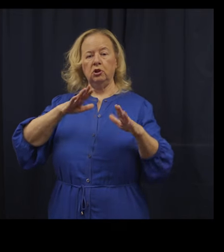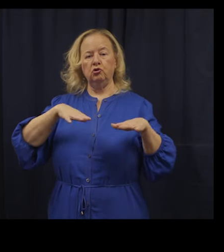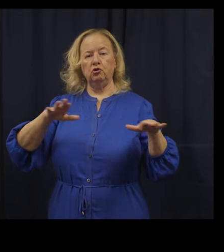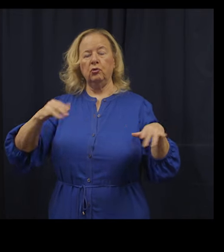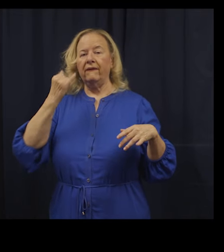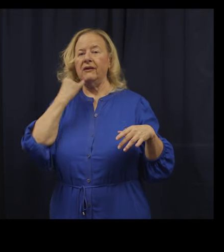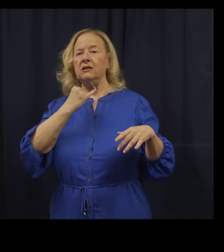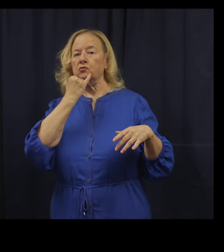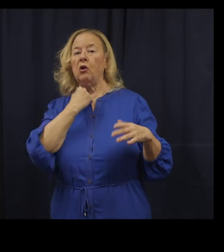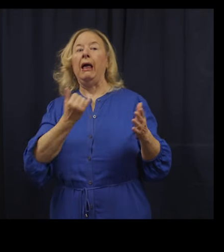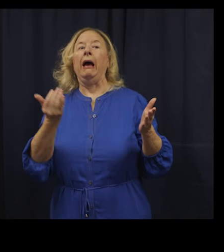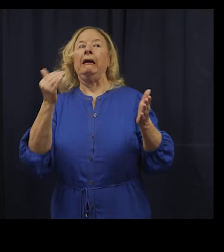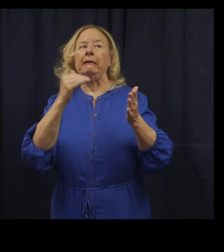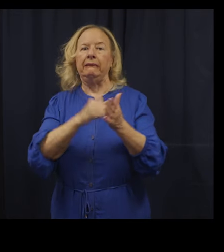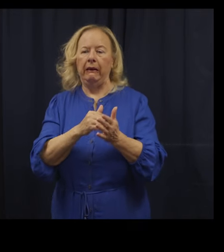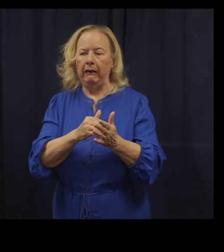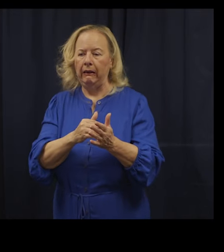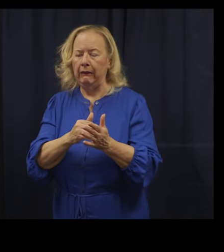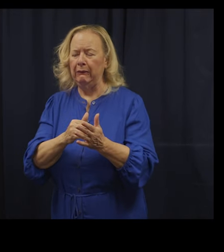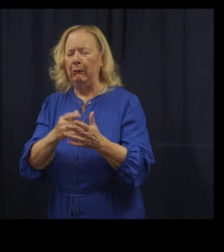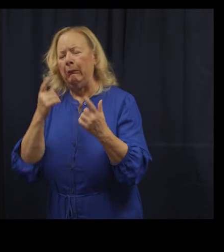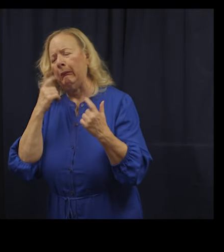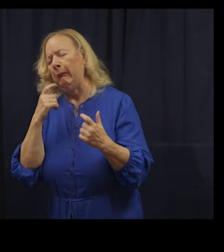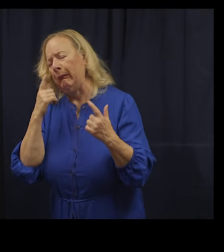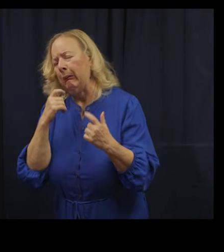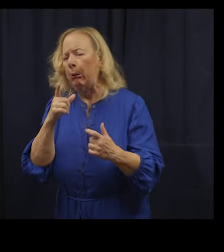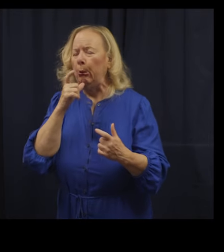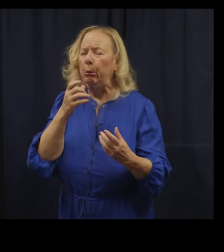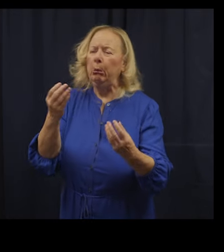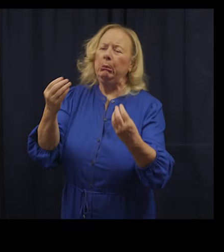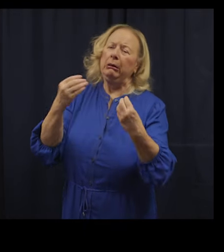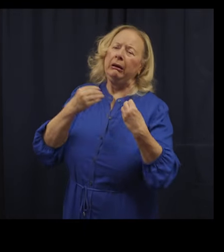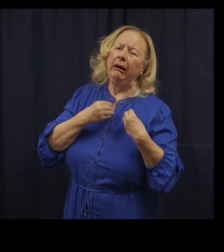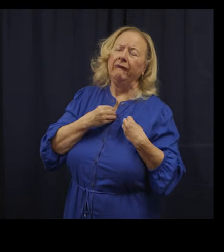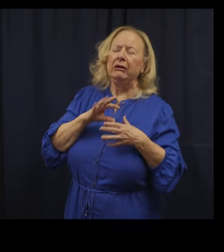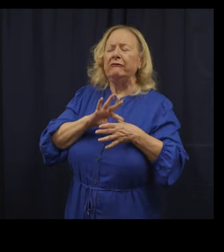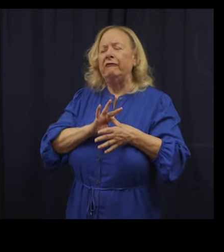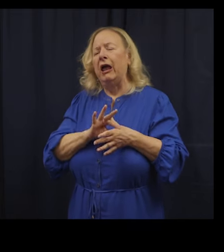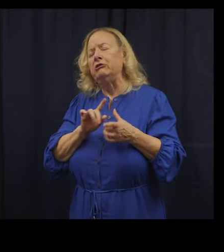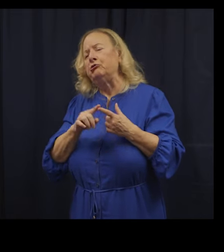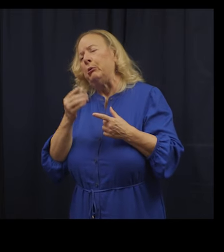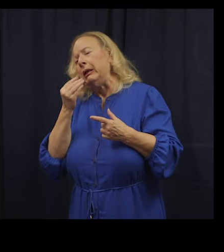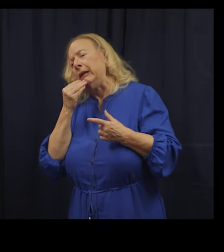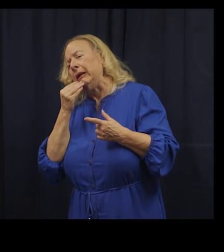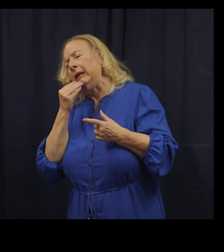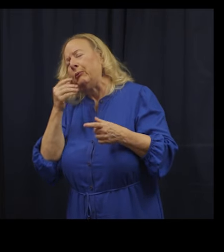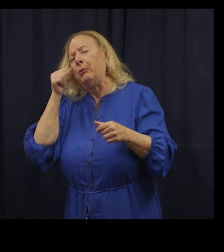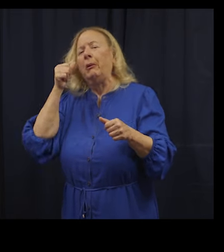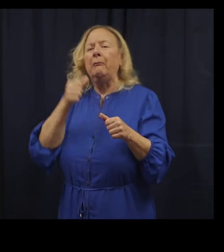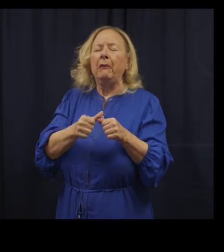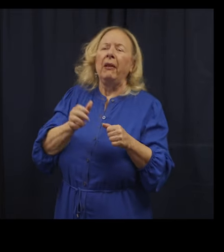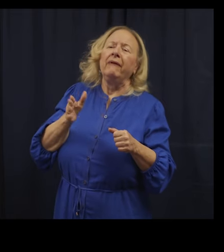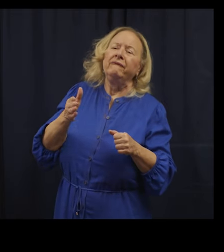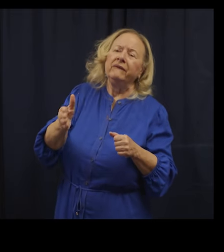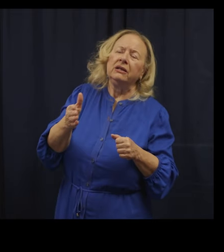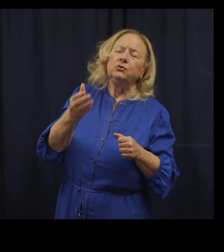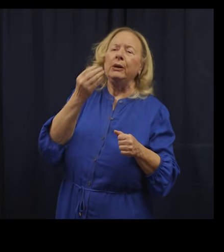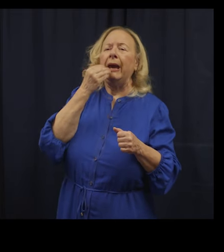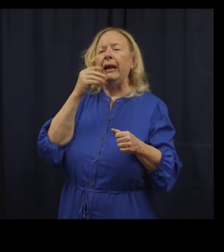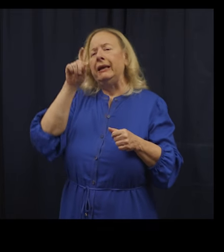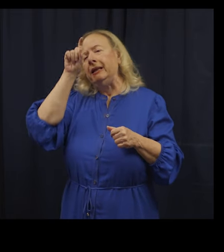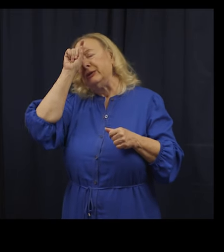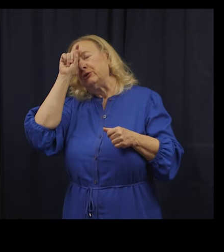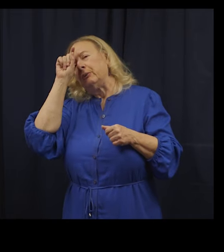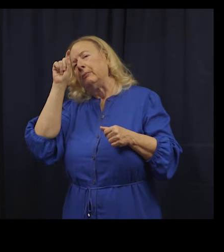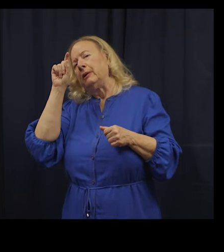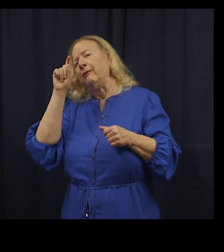wept again. And they said, who's going to give us flesh to eat? We remember the fish which we ate in Egypt,